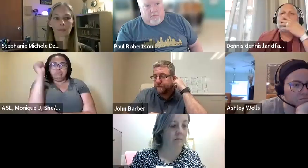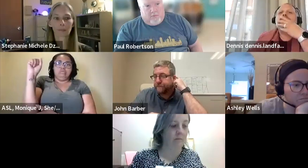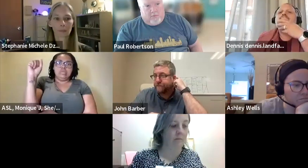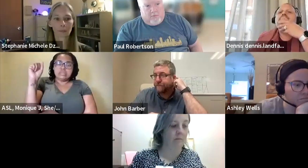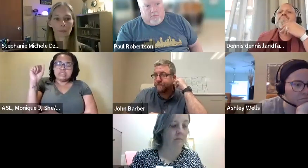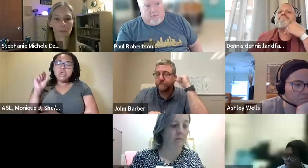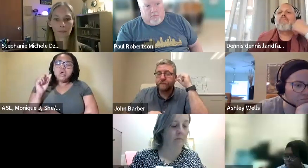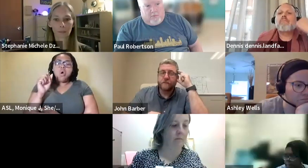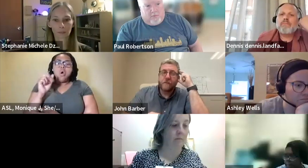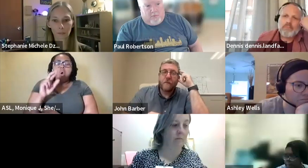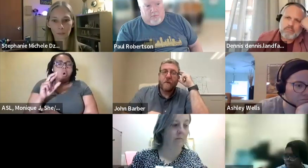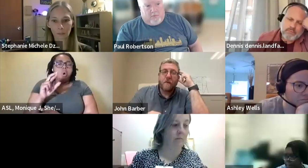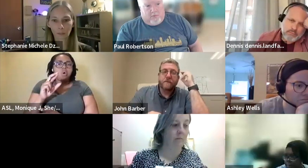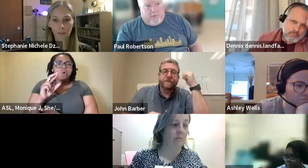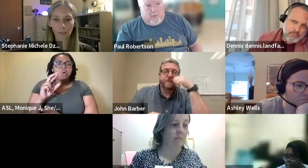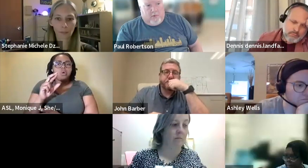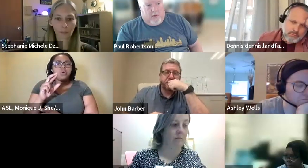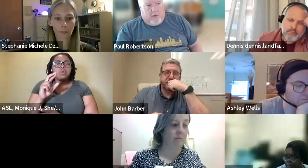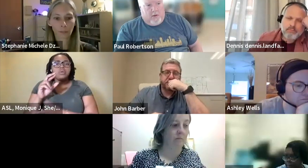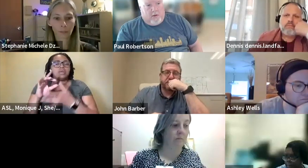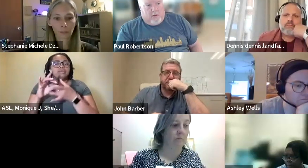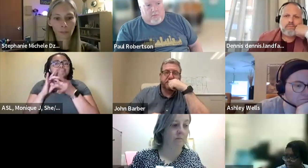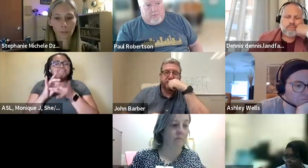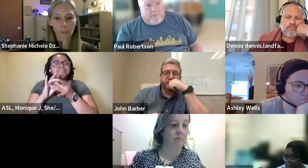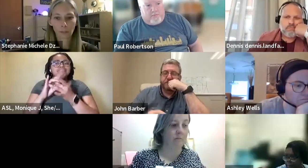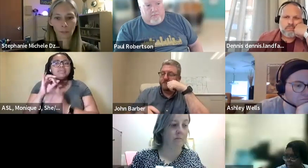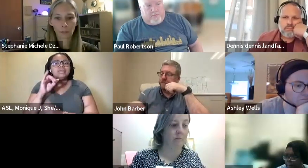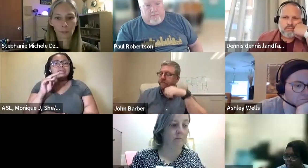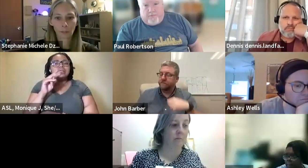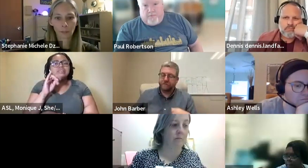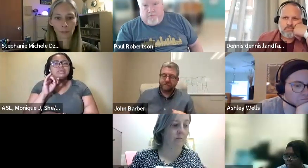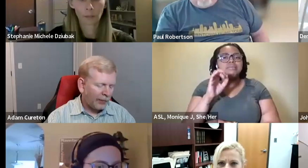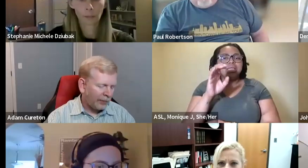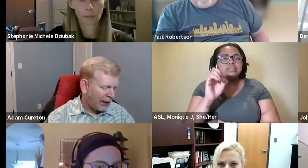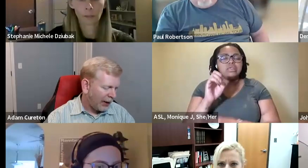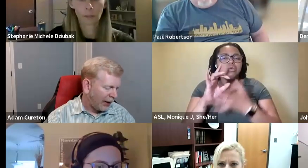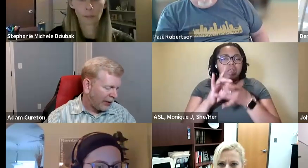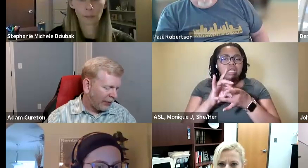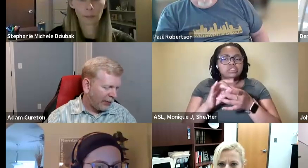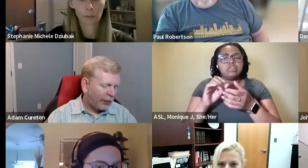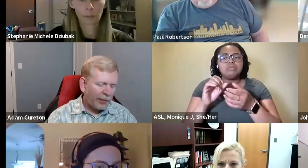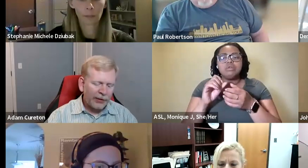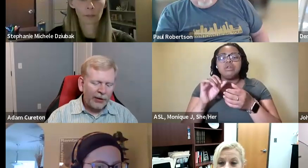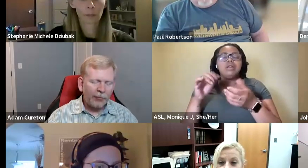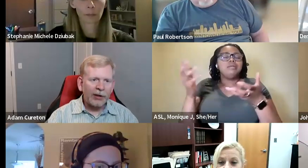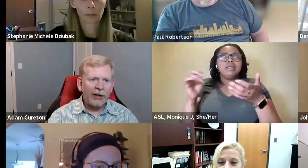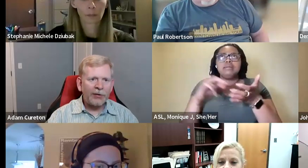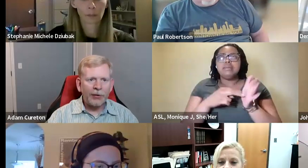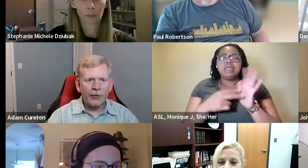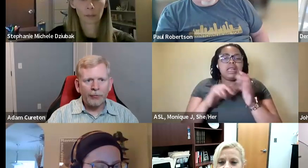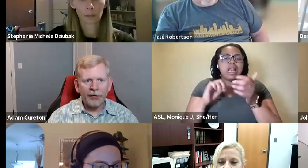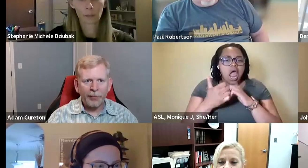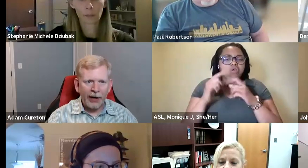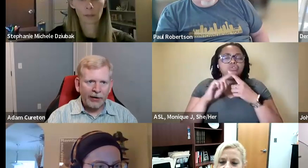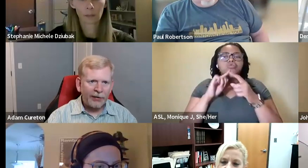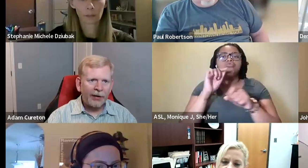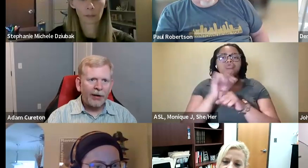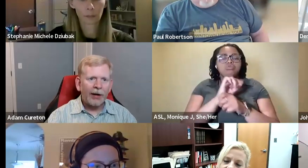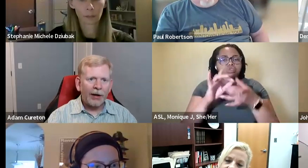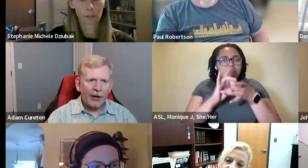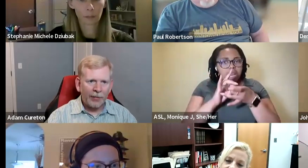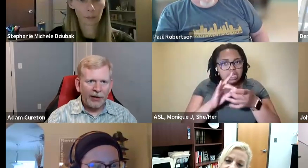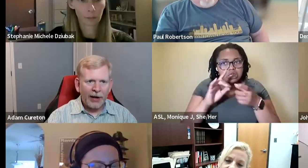for intimate relationships, how to, you know, sort of properly relate to,